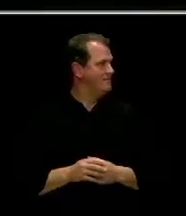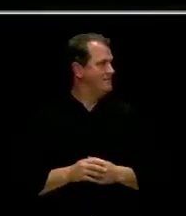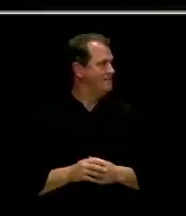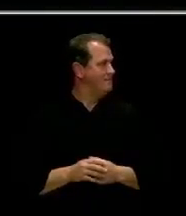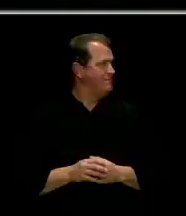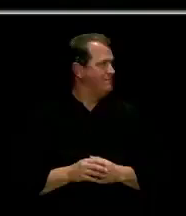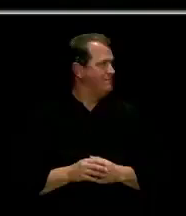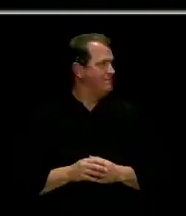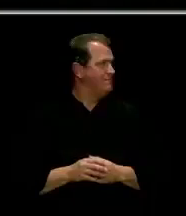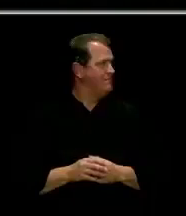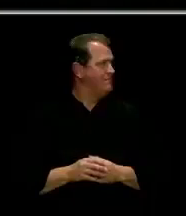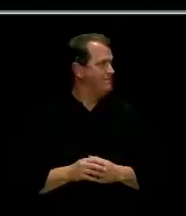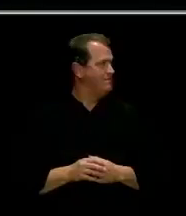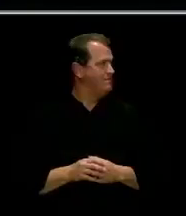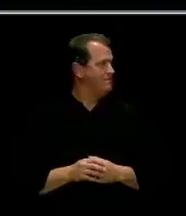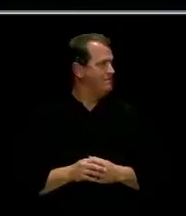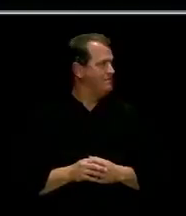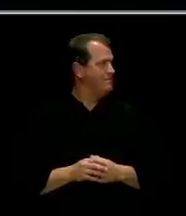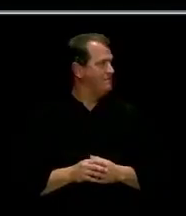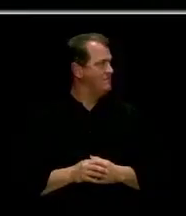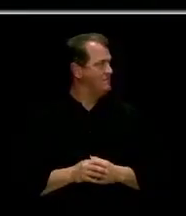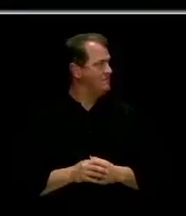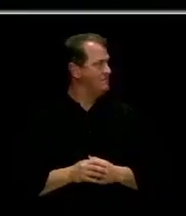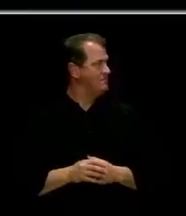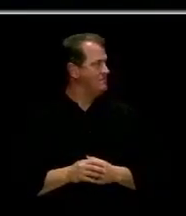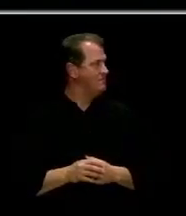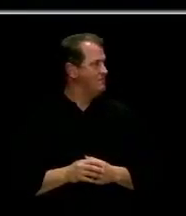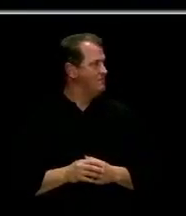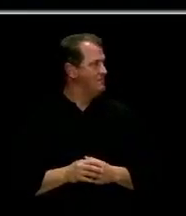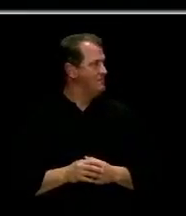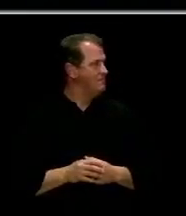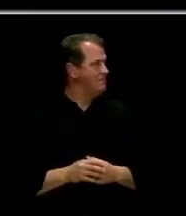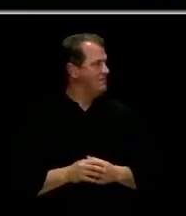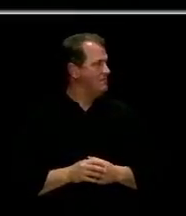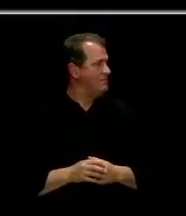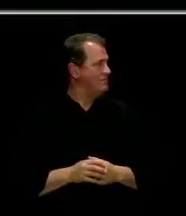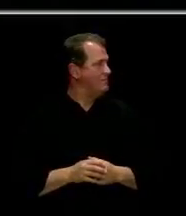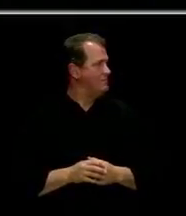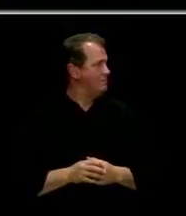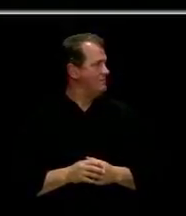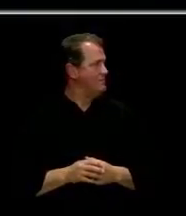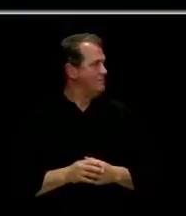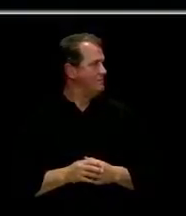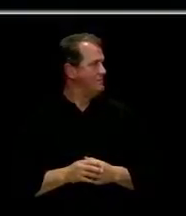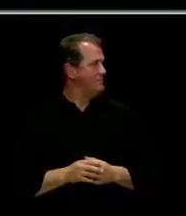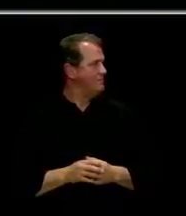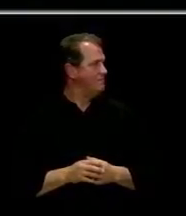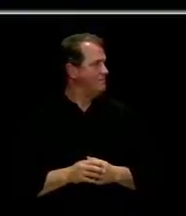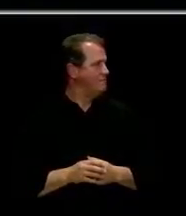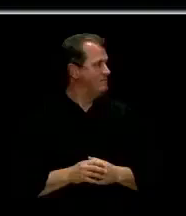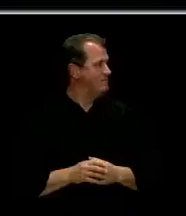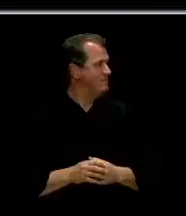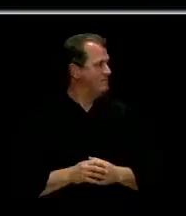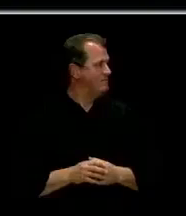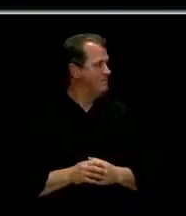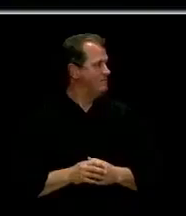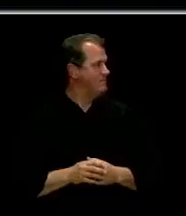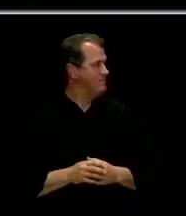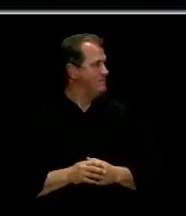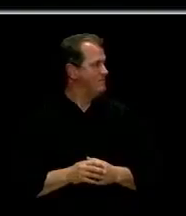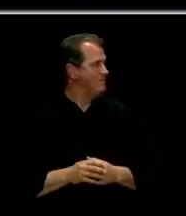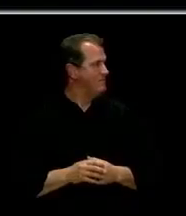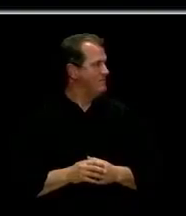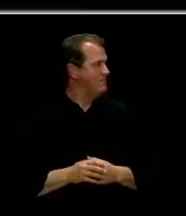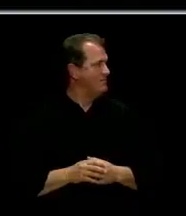So we actually have it. It's actually his. His? Yeah. Okay. I'm sorry. It